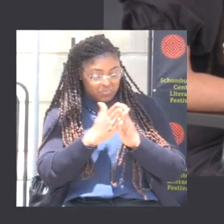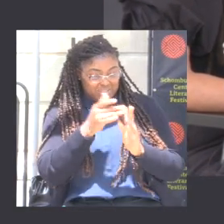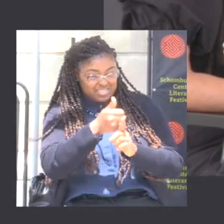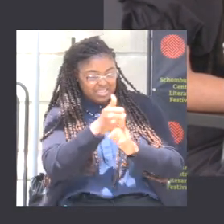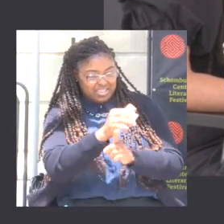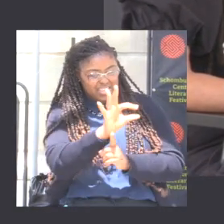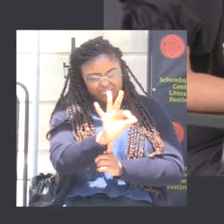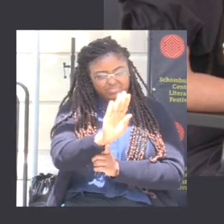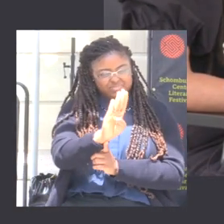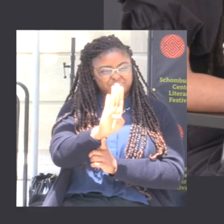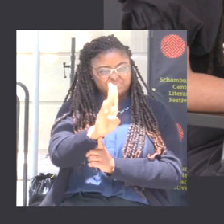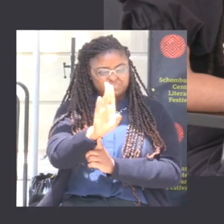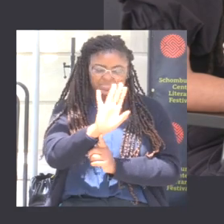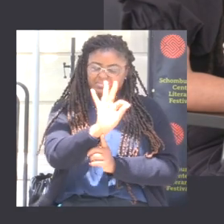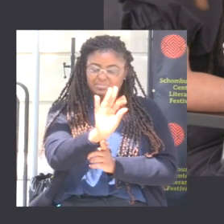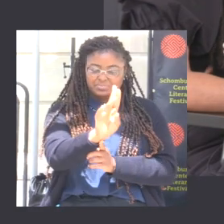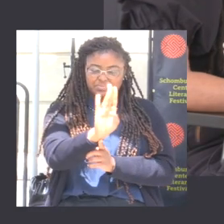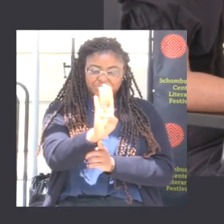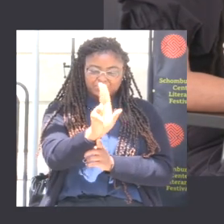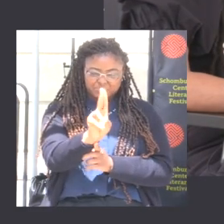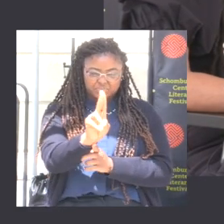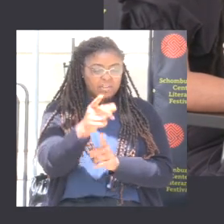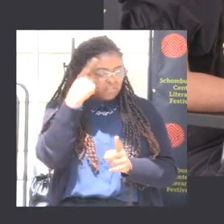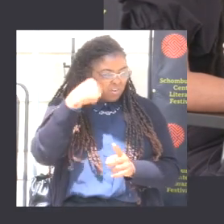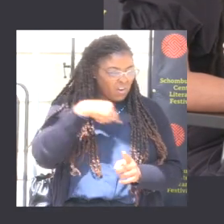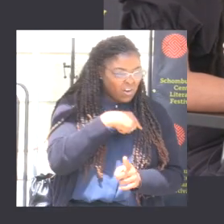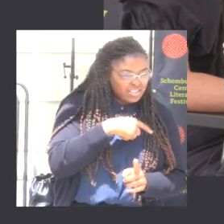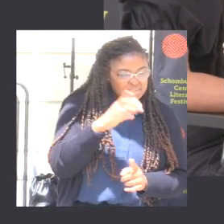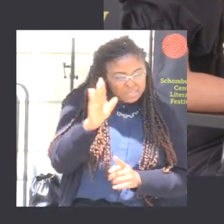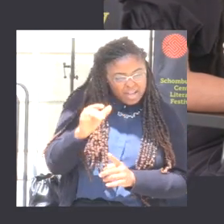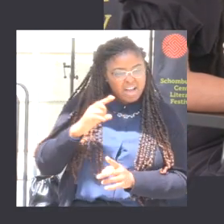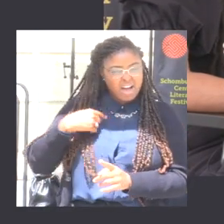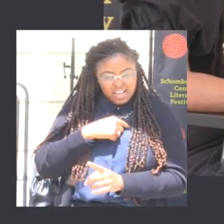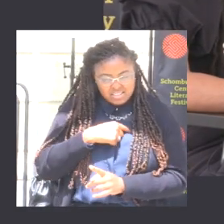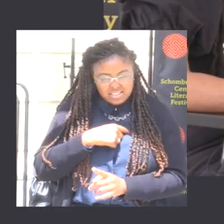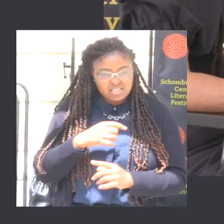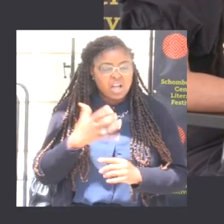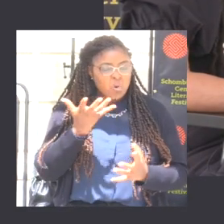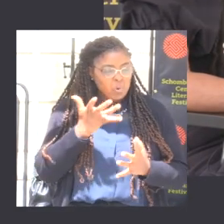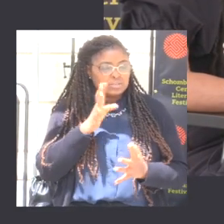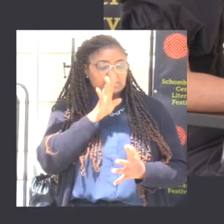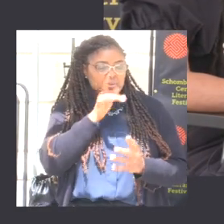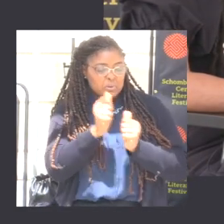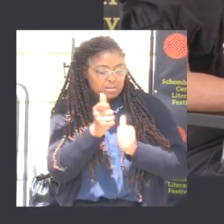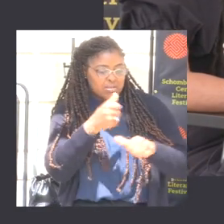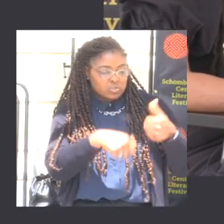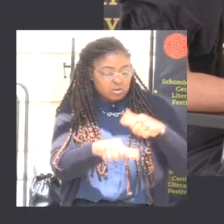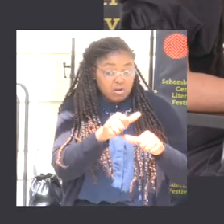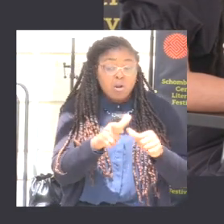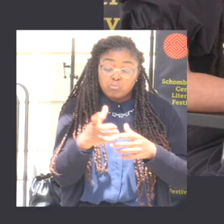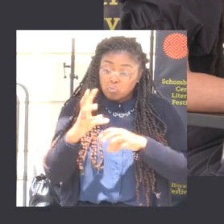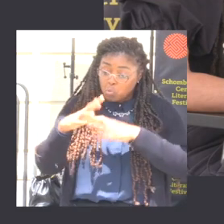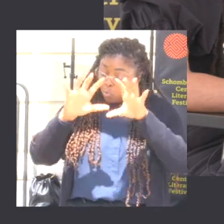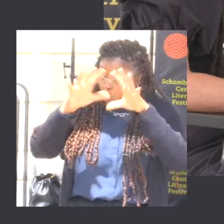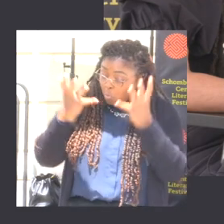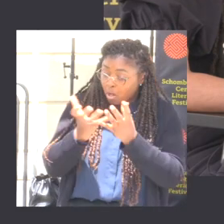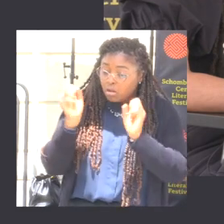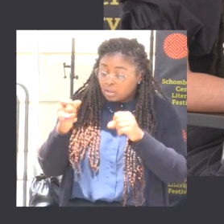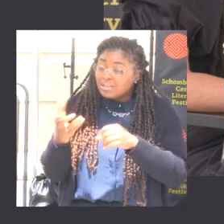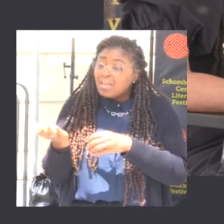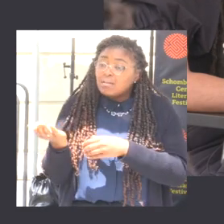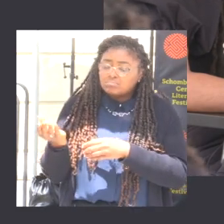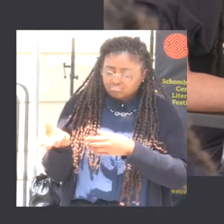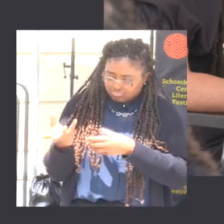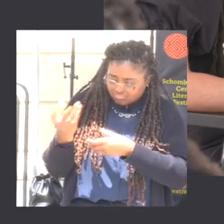I want us to be speaking to each other, and we can invite the world in, but I don't want any, like, one iota